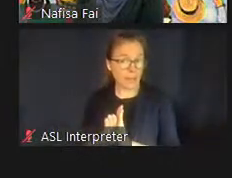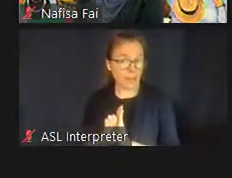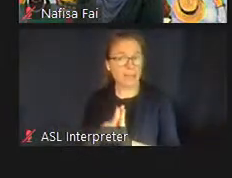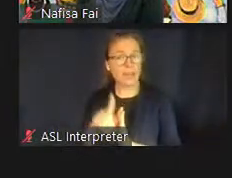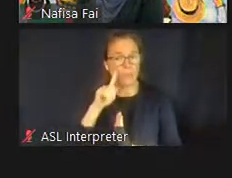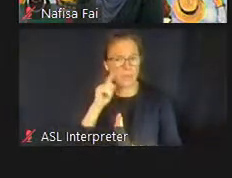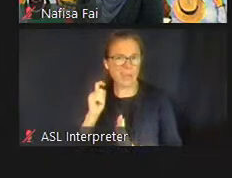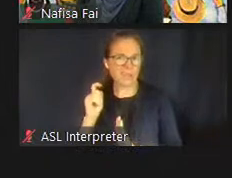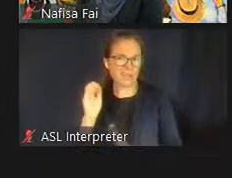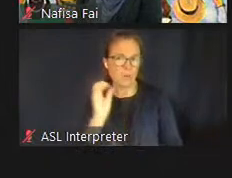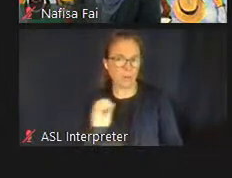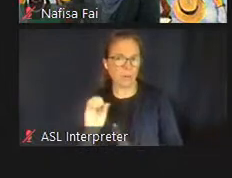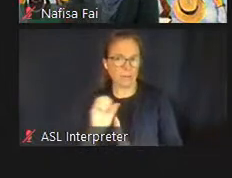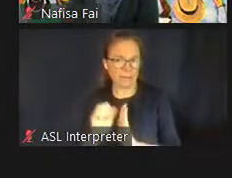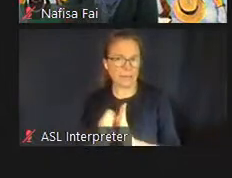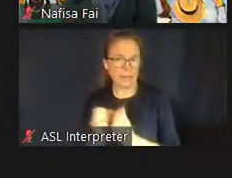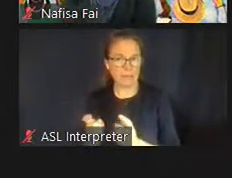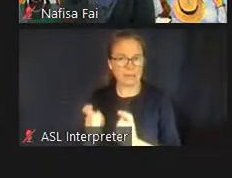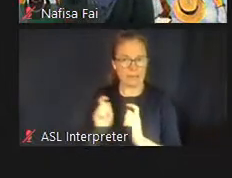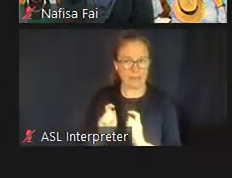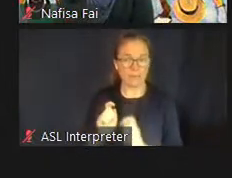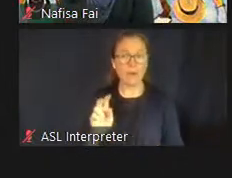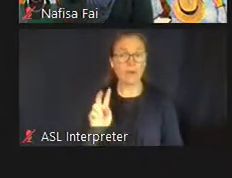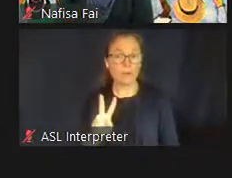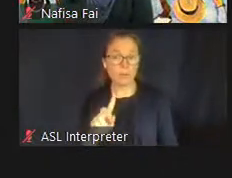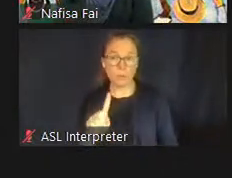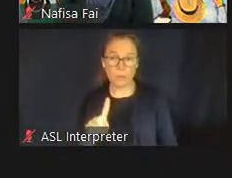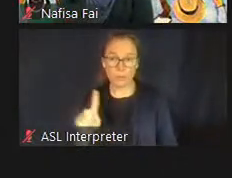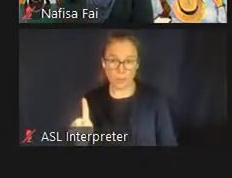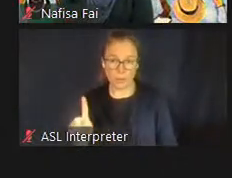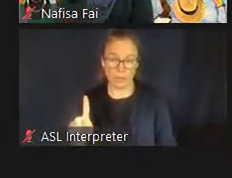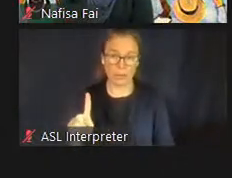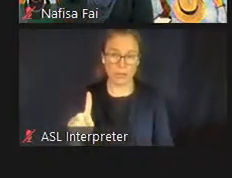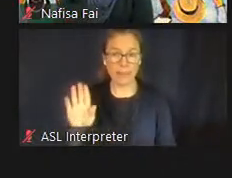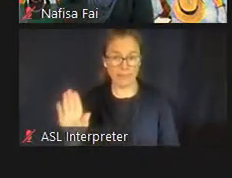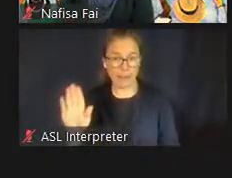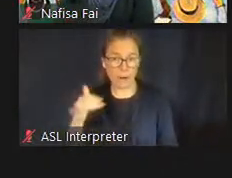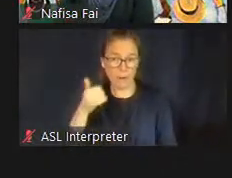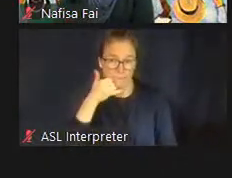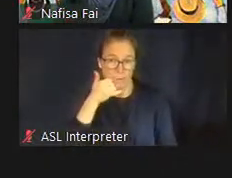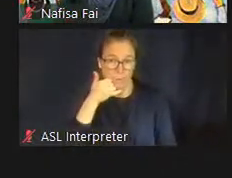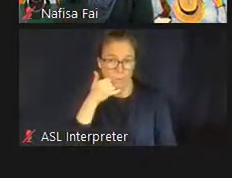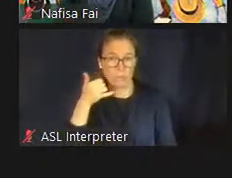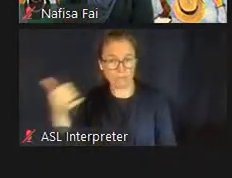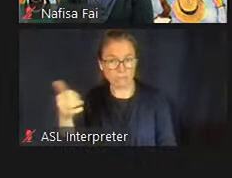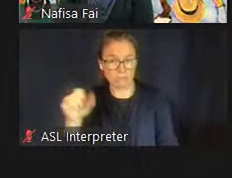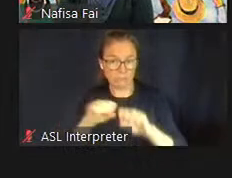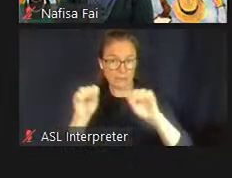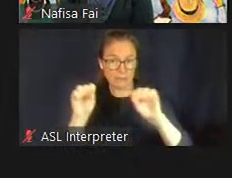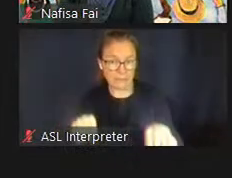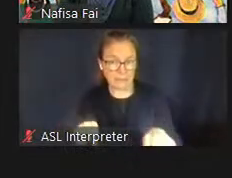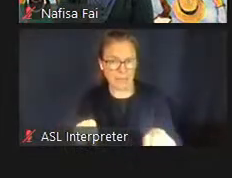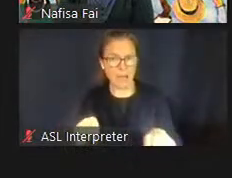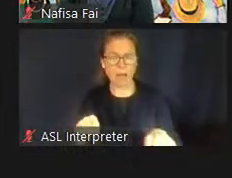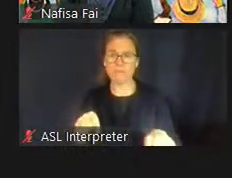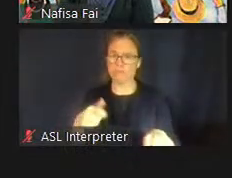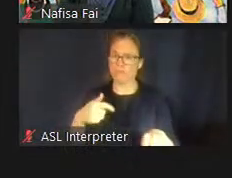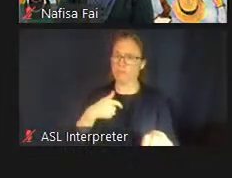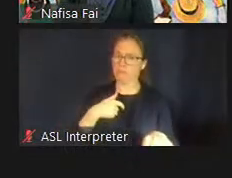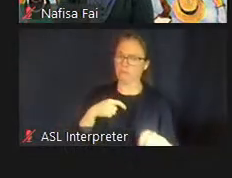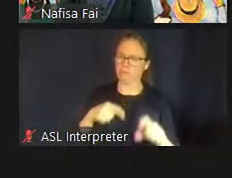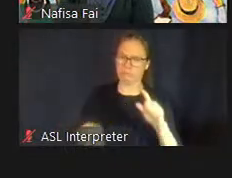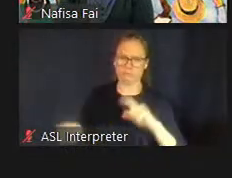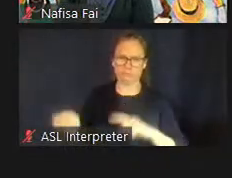Service. And in going through the 211 system, I find that there's a lot of